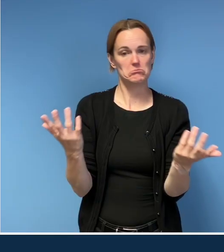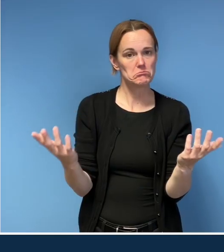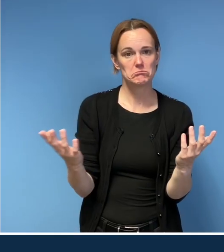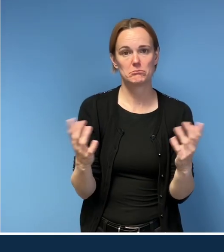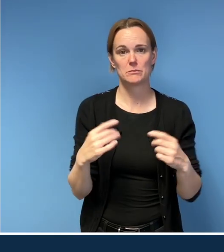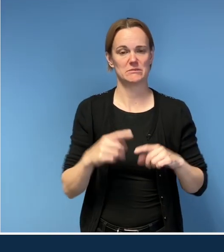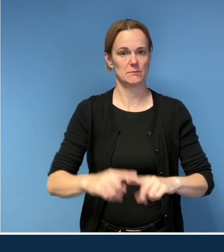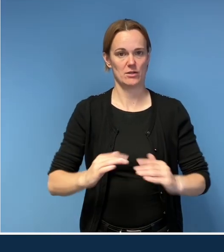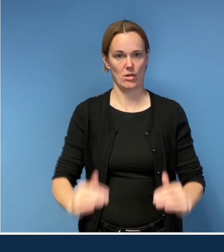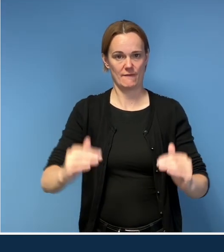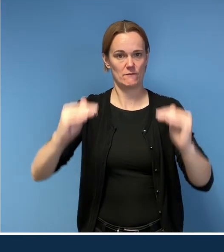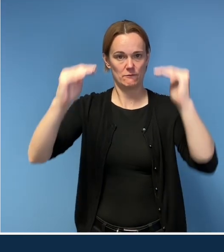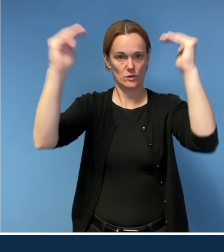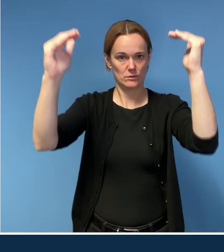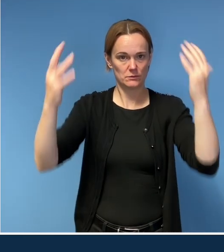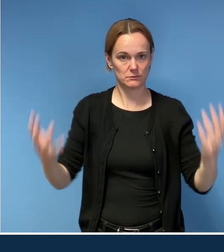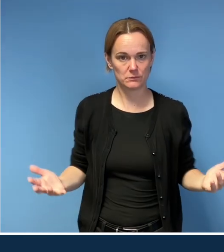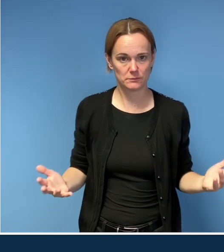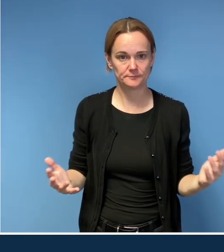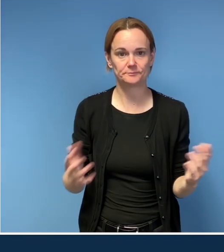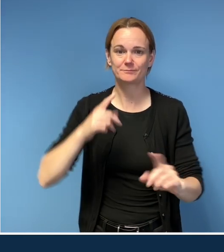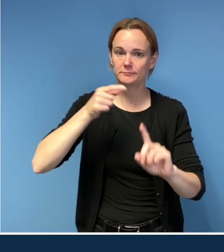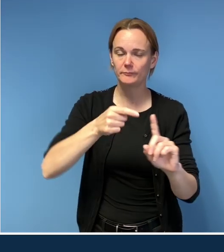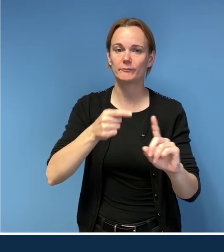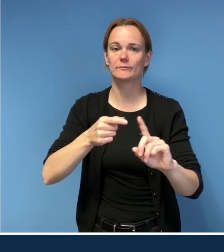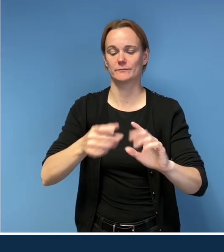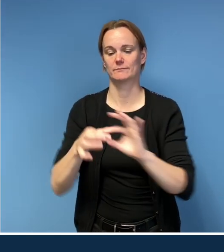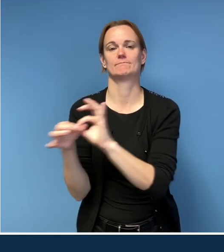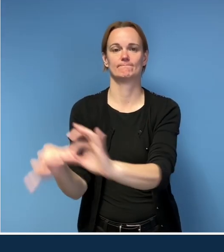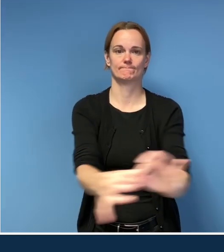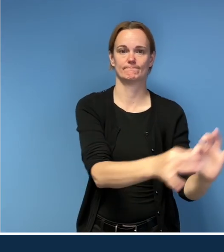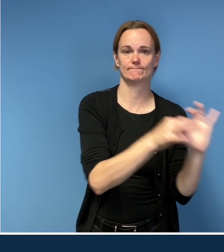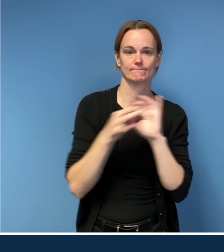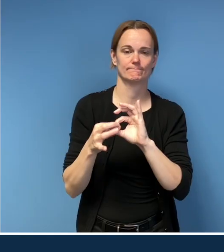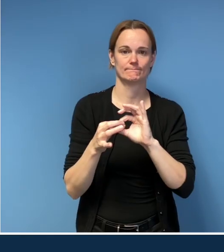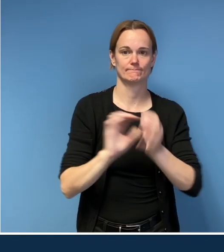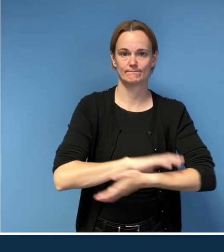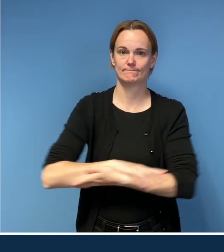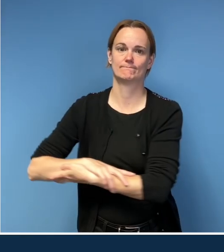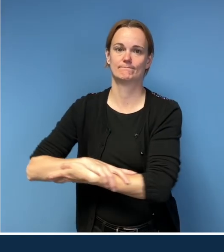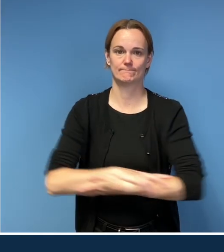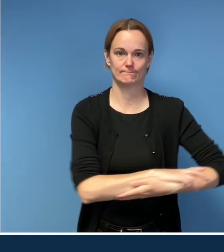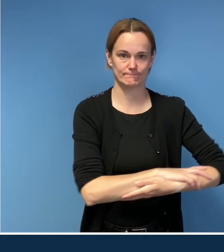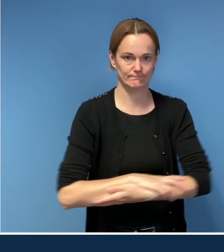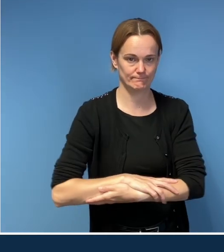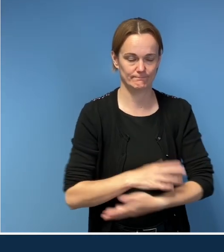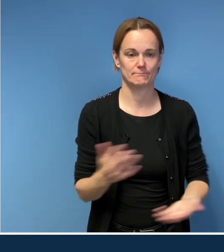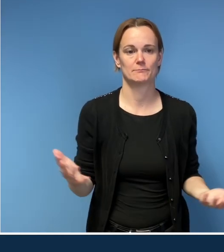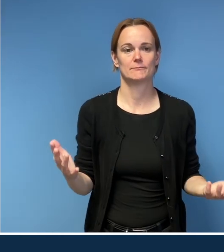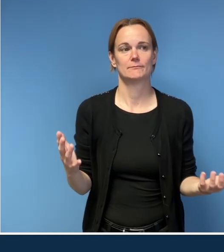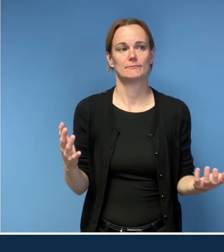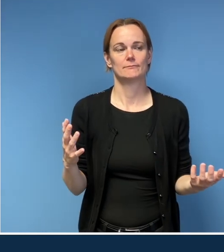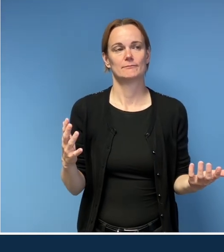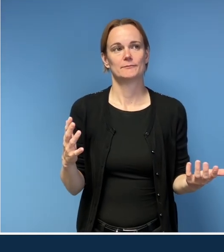the college. But it's that connectivity. I would say that making sure that we take an effort to